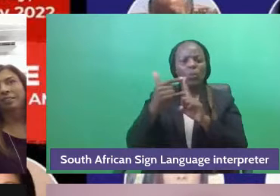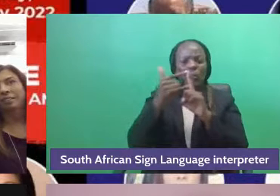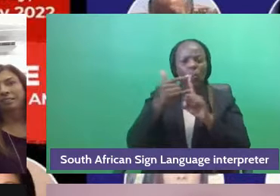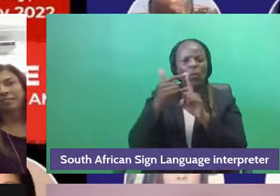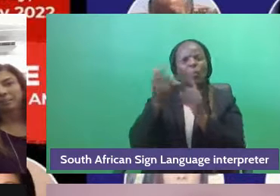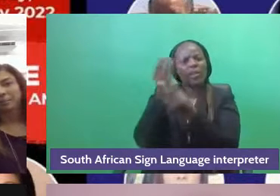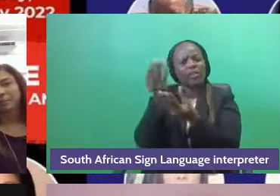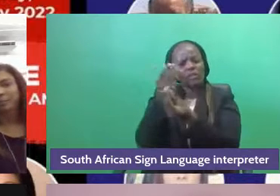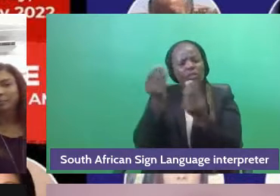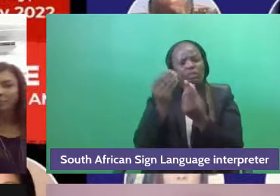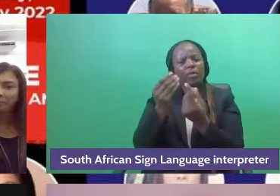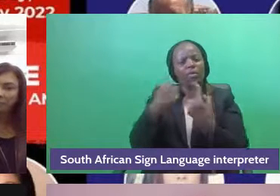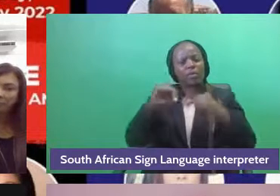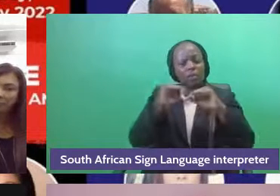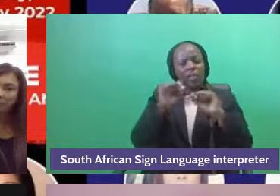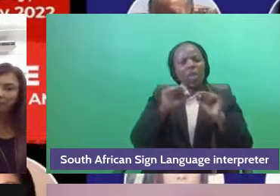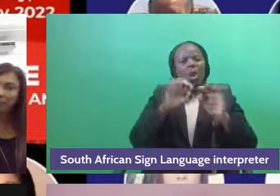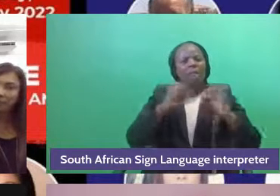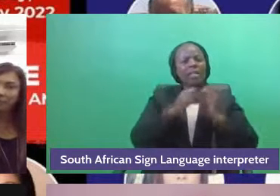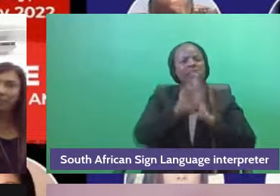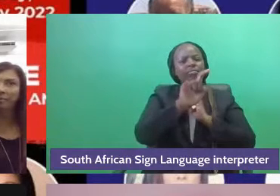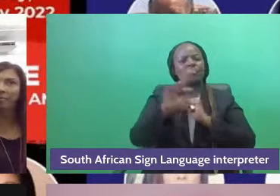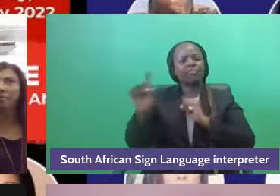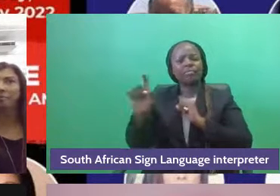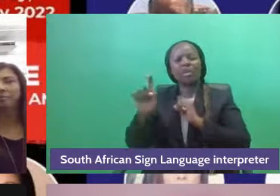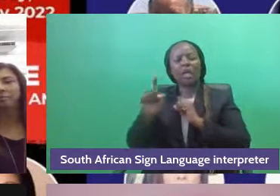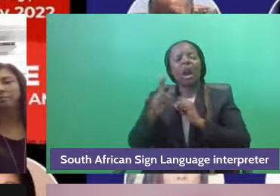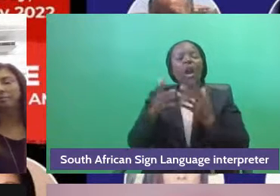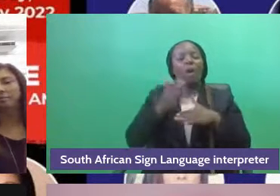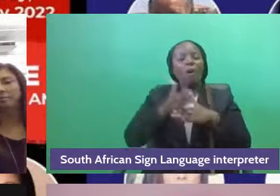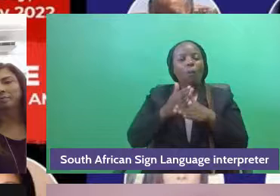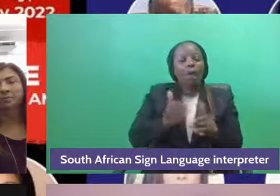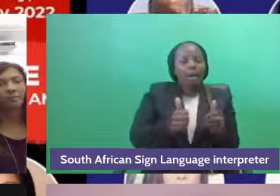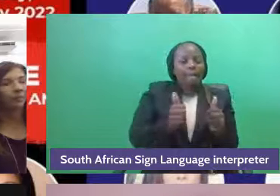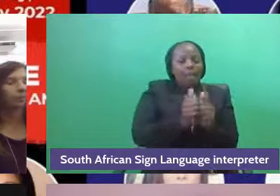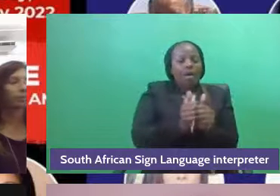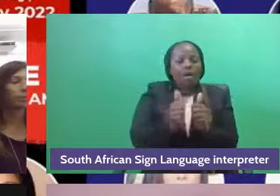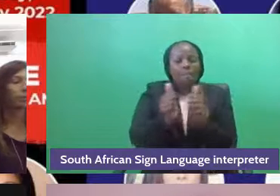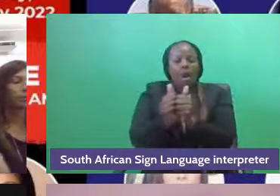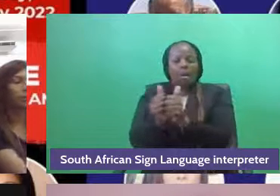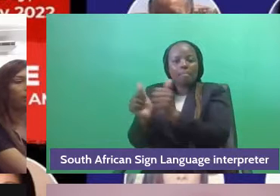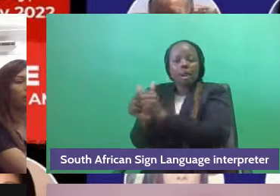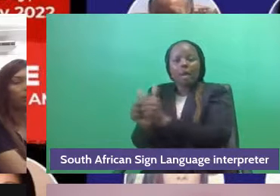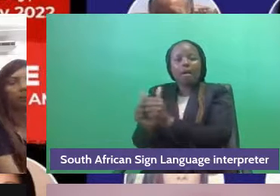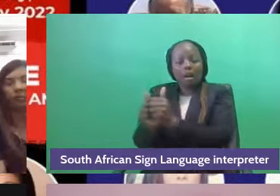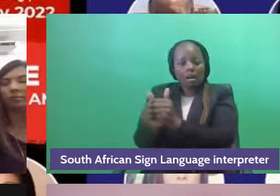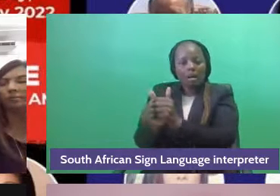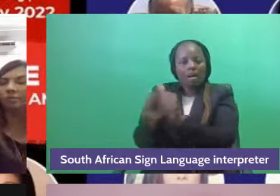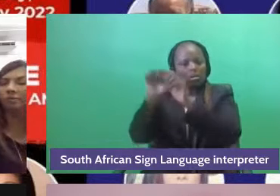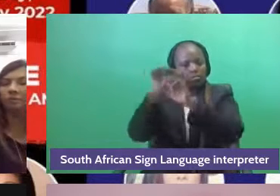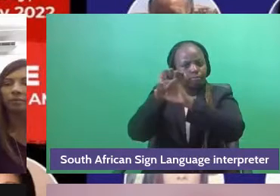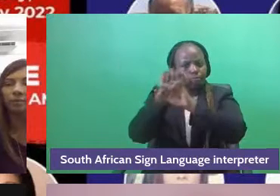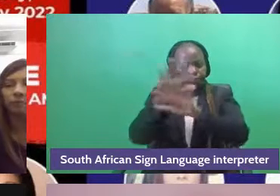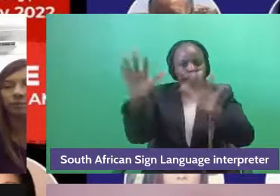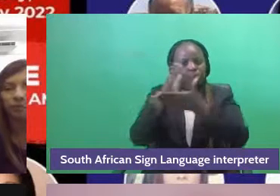have within different organizations are collaborated and taken through and spread out